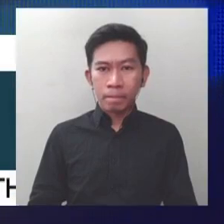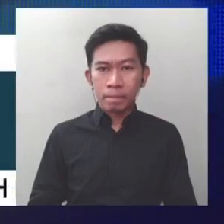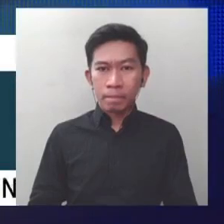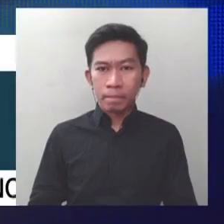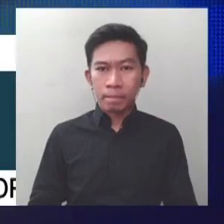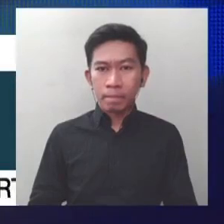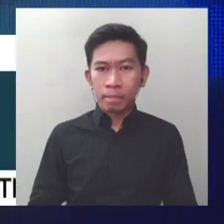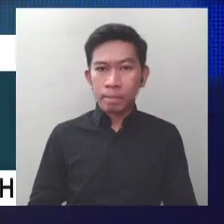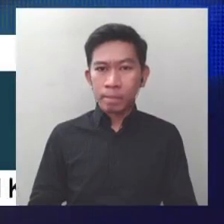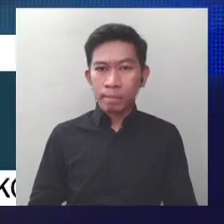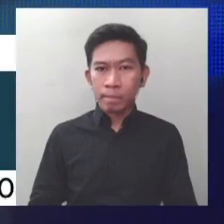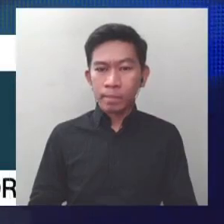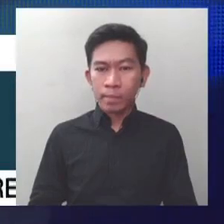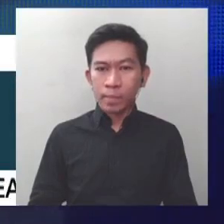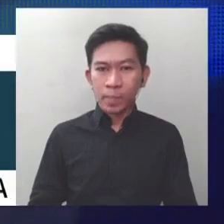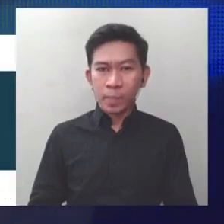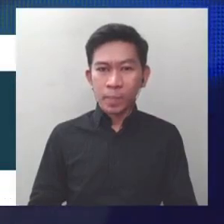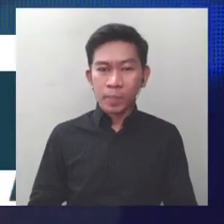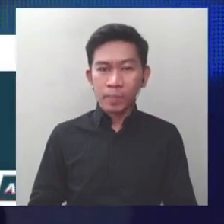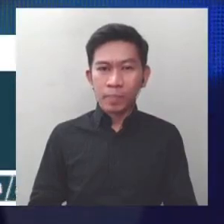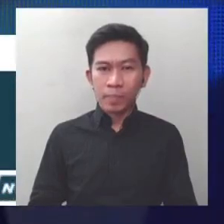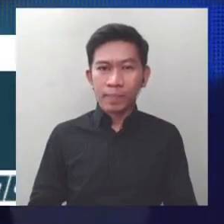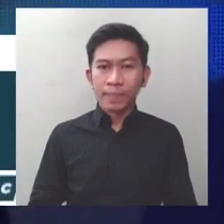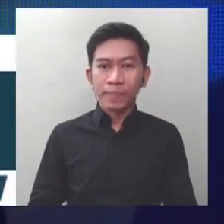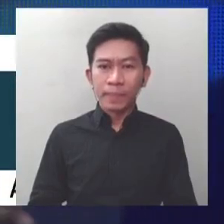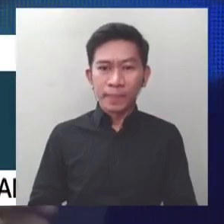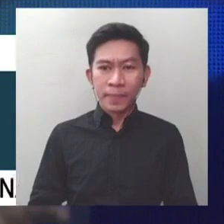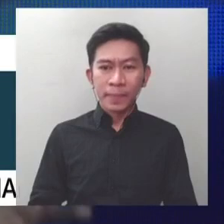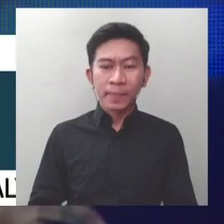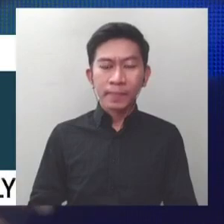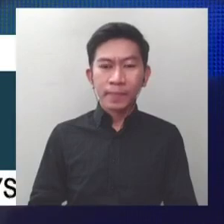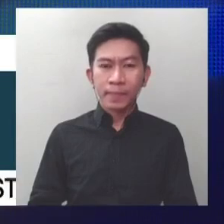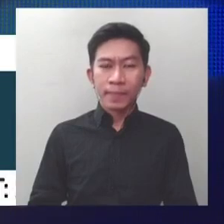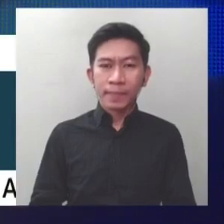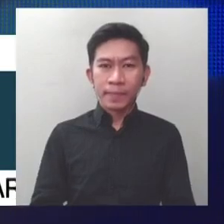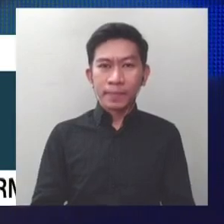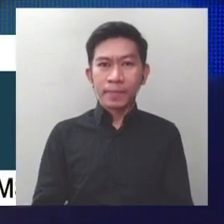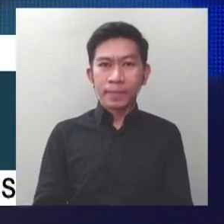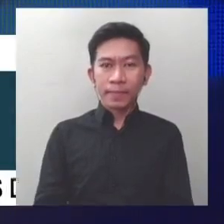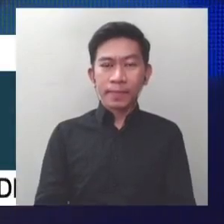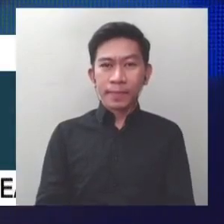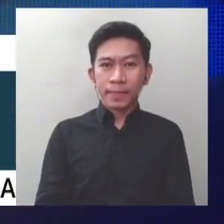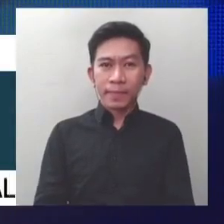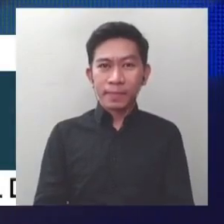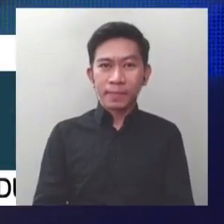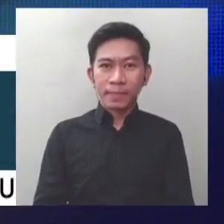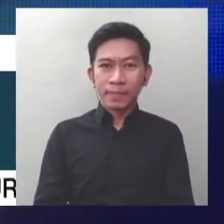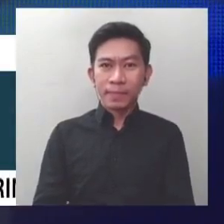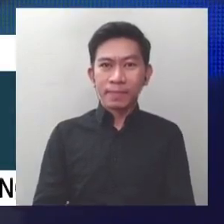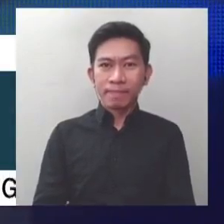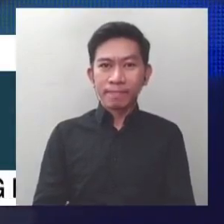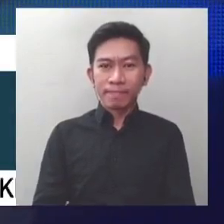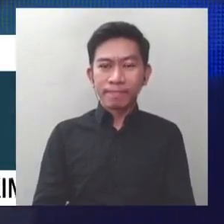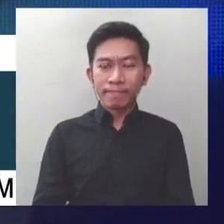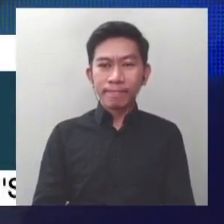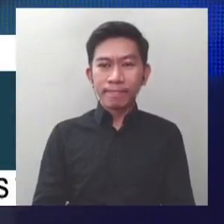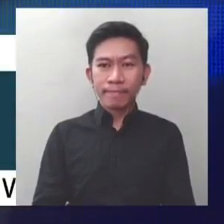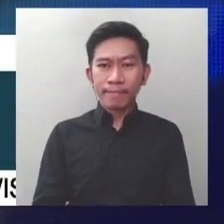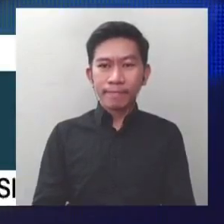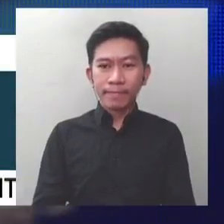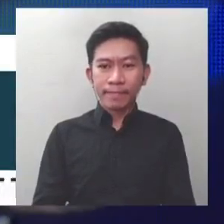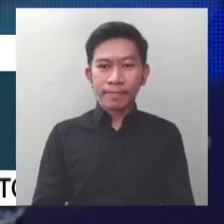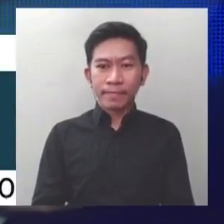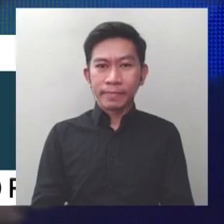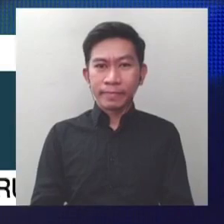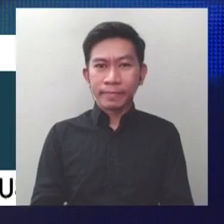Malaysia, Thailand, and Vietnam averages about $4 to $5 billion. So just among these four